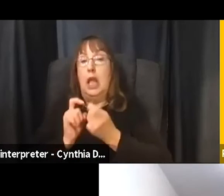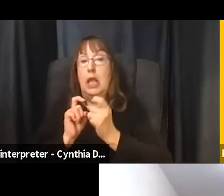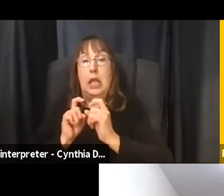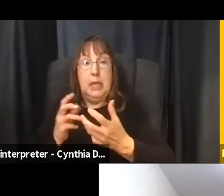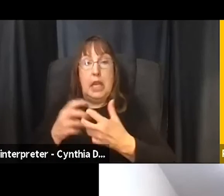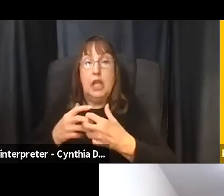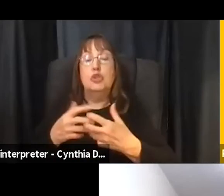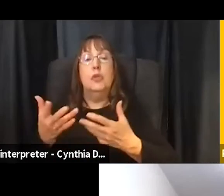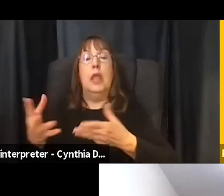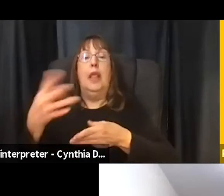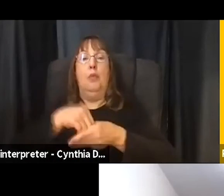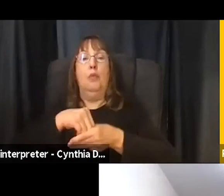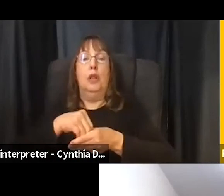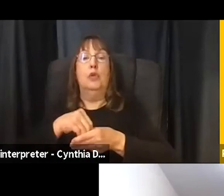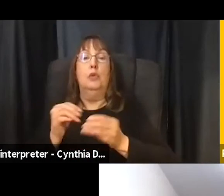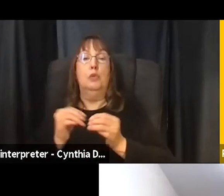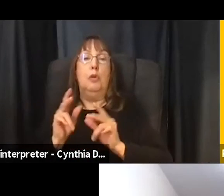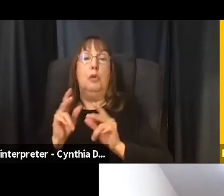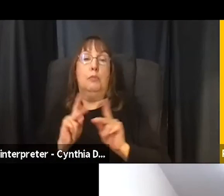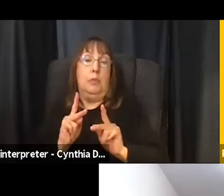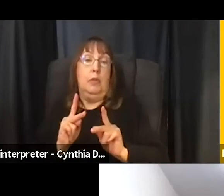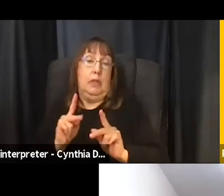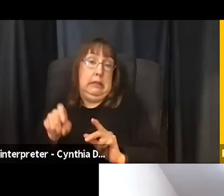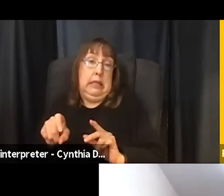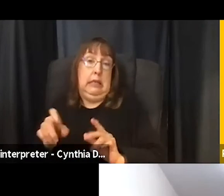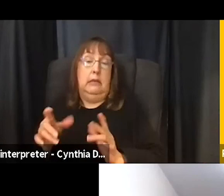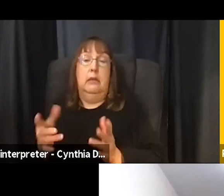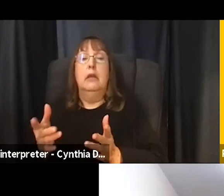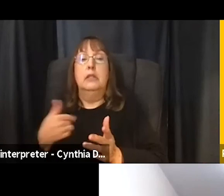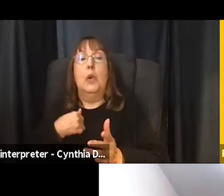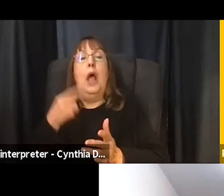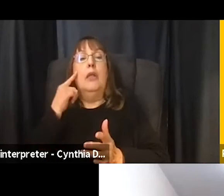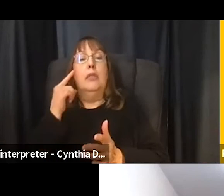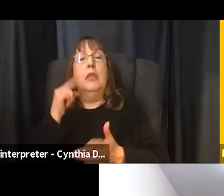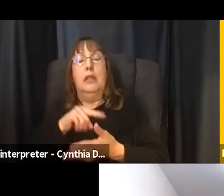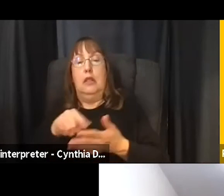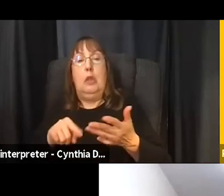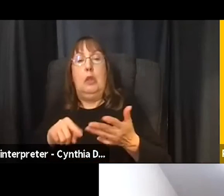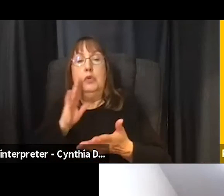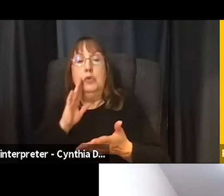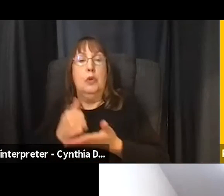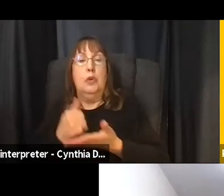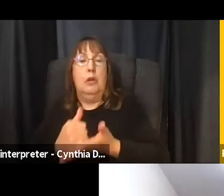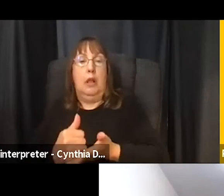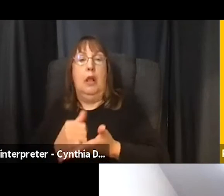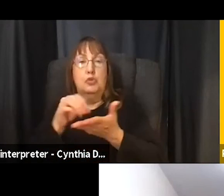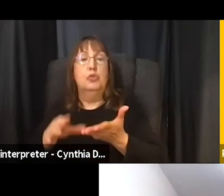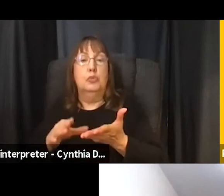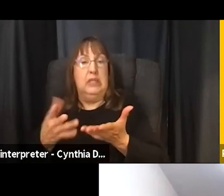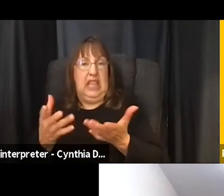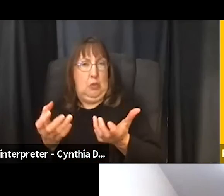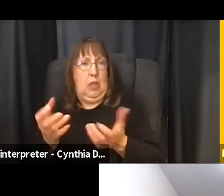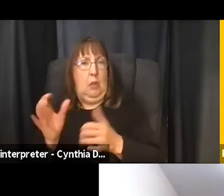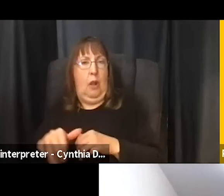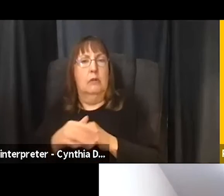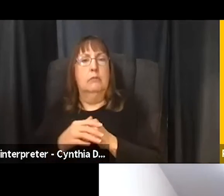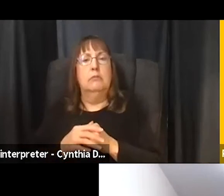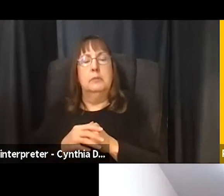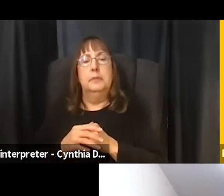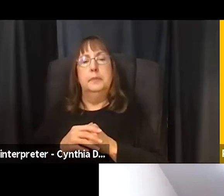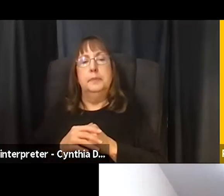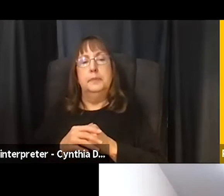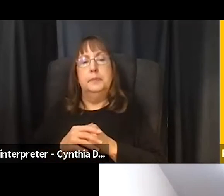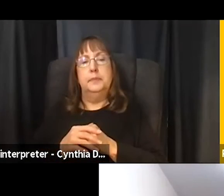who might need them. So I think those are the pieces that I think our students are also looking for.